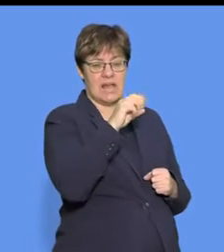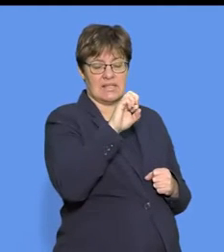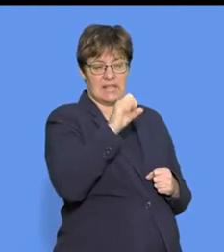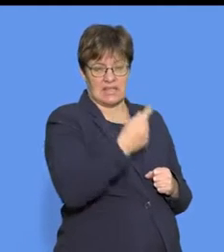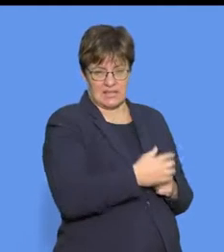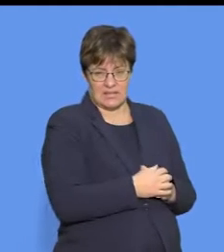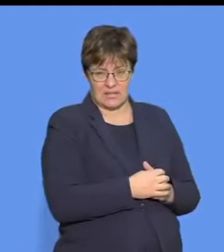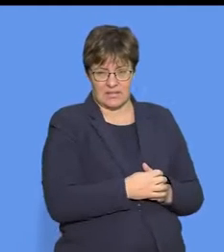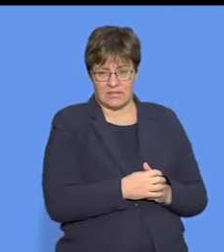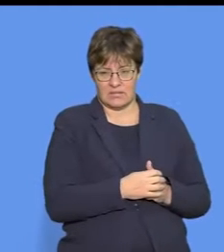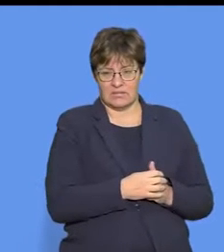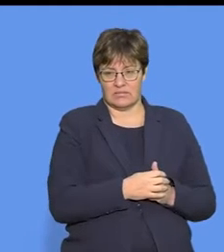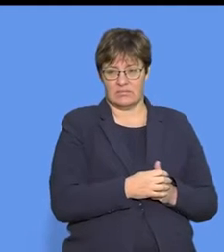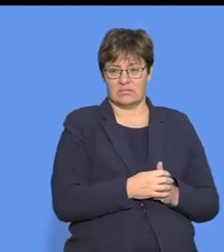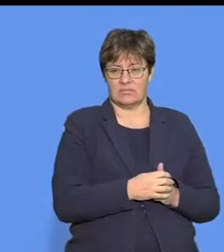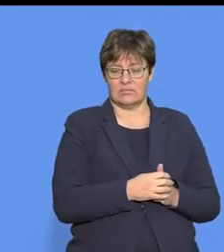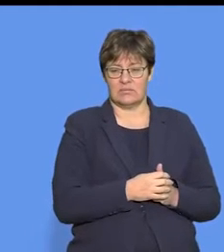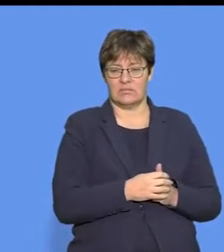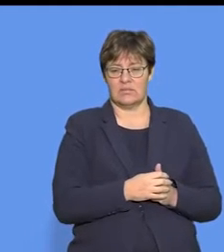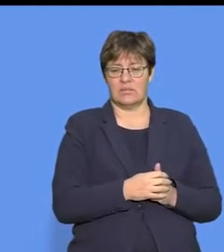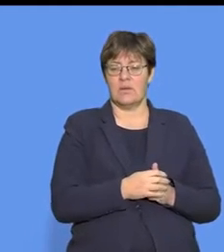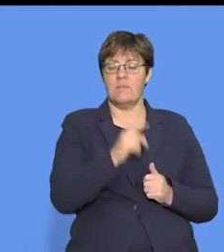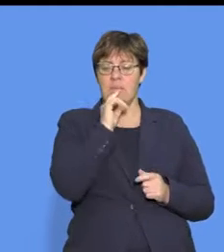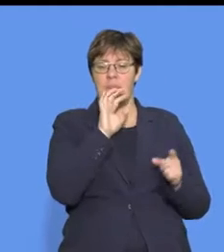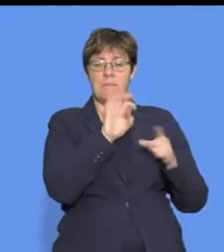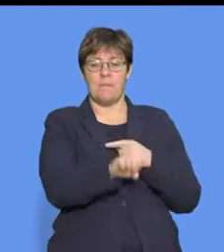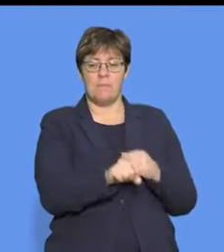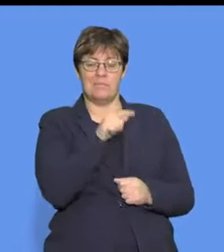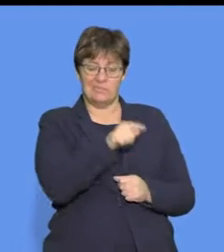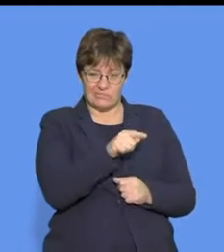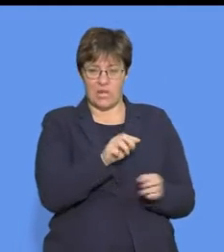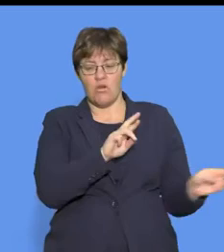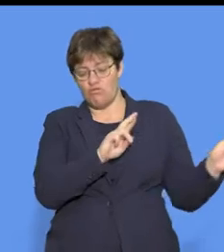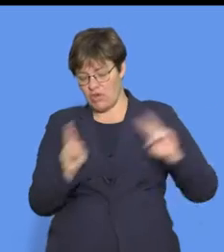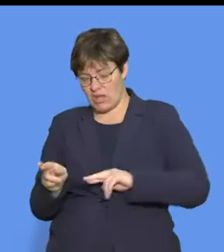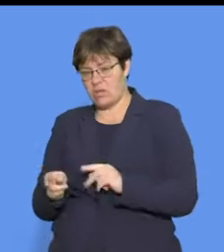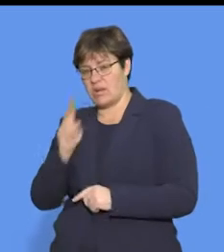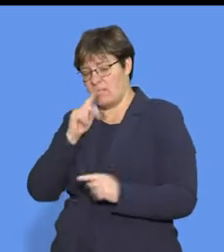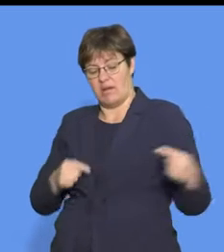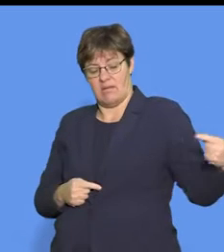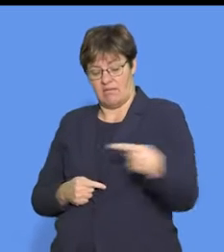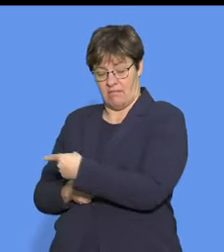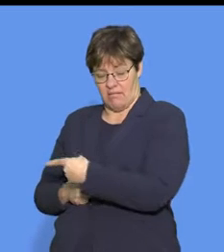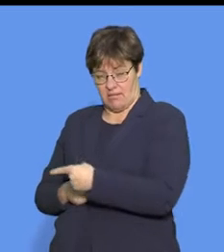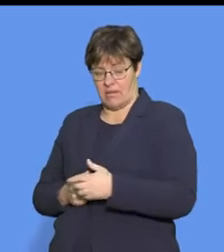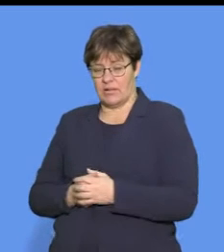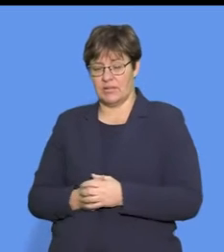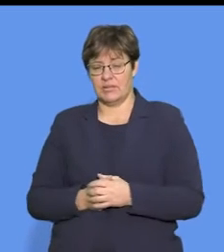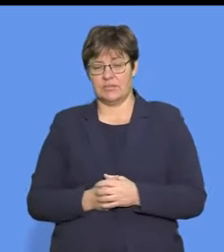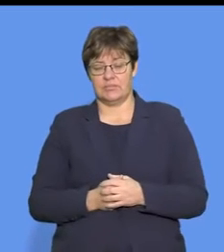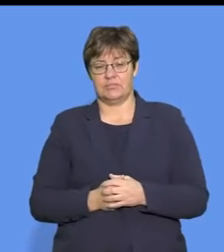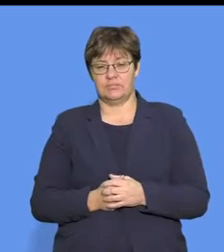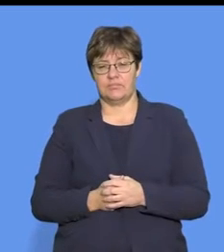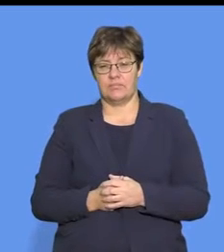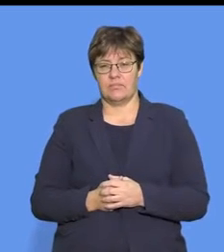stronger oxidizing agent. So there's my oxidizing agent. And I recognize that's the reaction I'm going to need to write